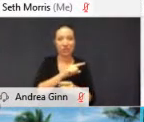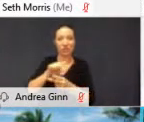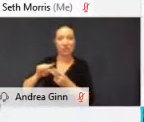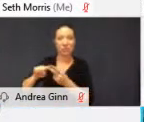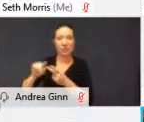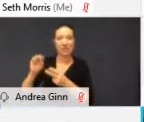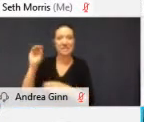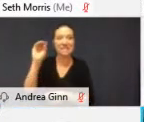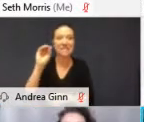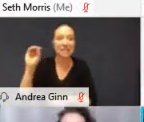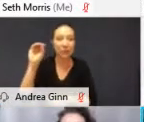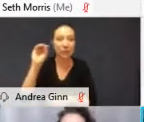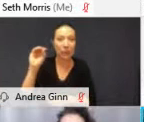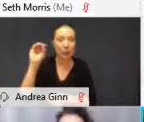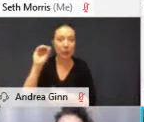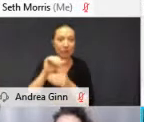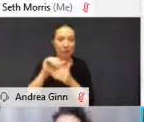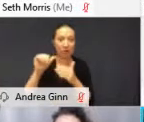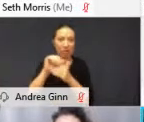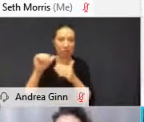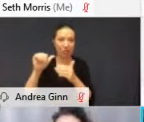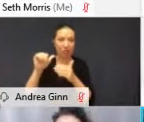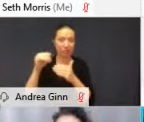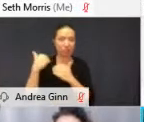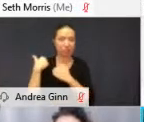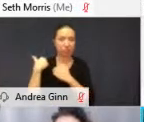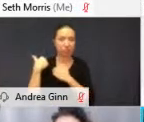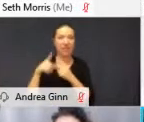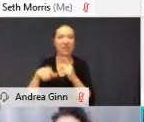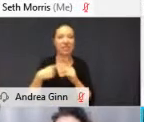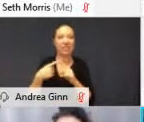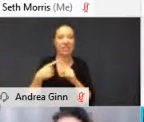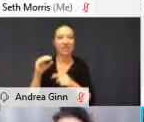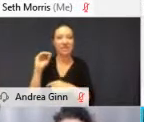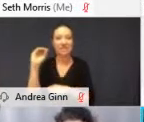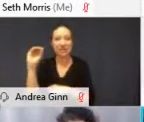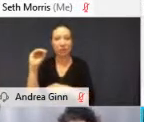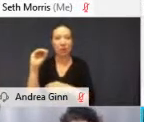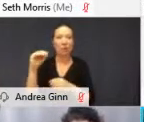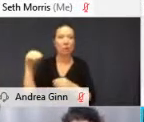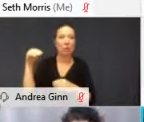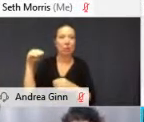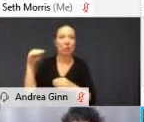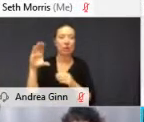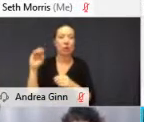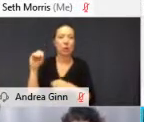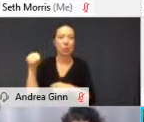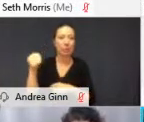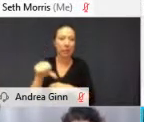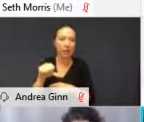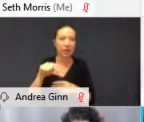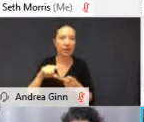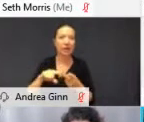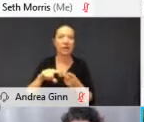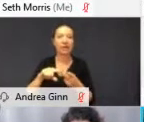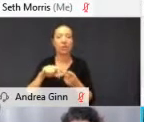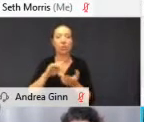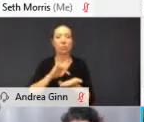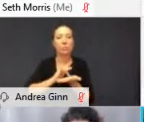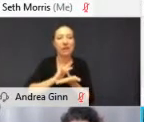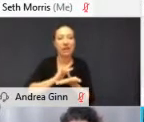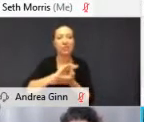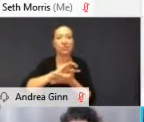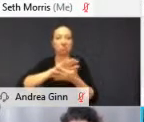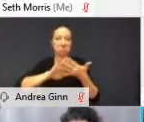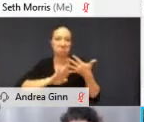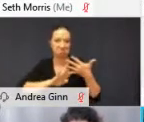$0 copays for things like primary care visits and generic prescriptions. Again, this is